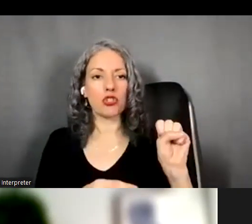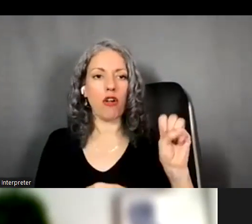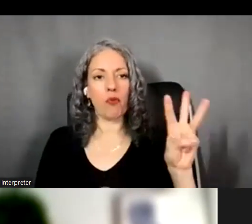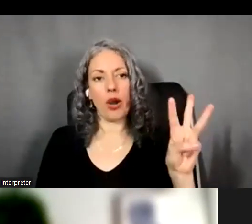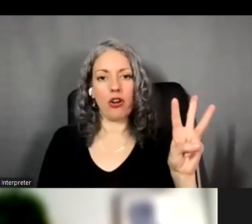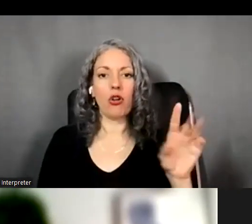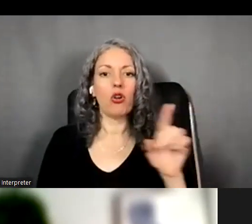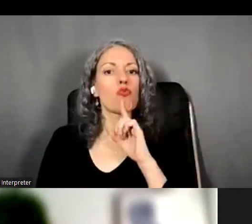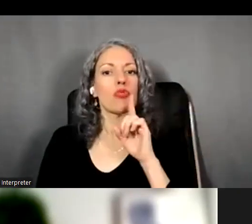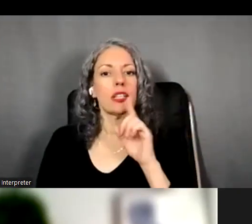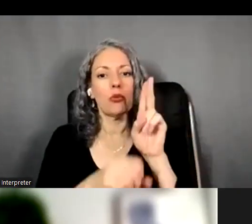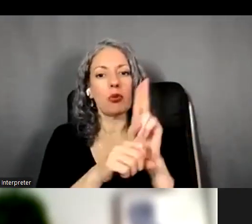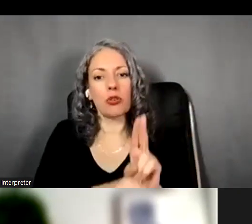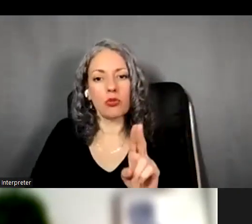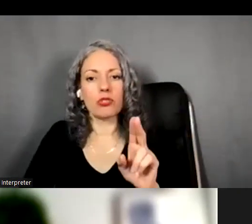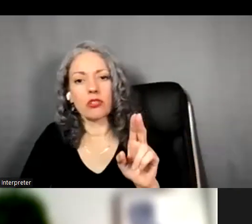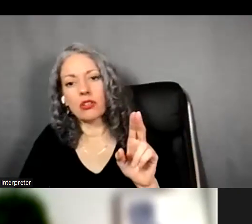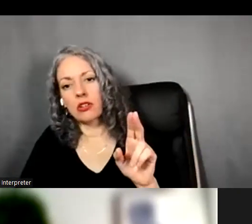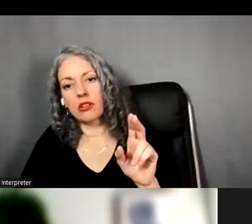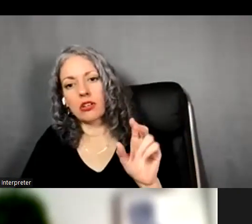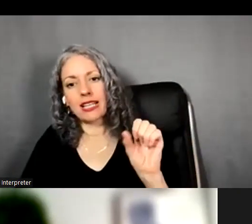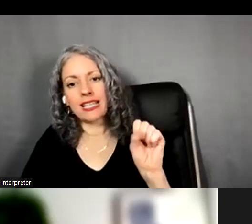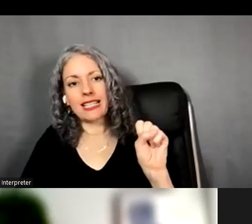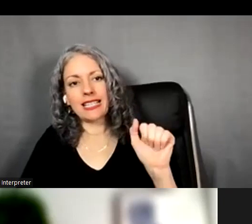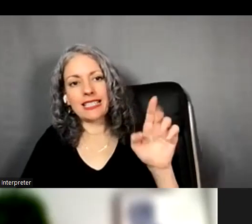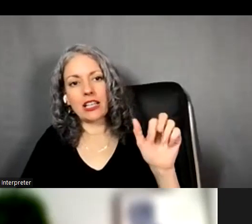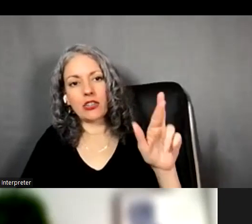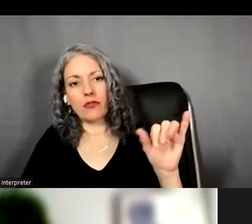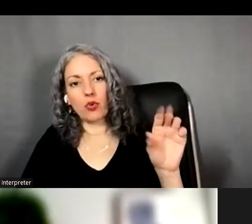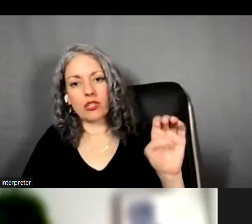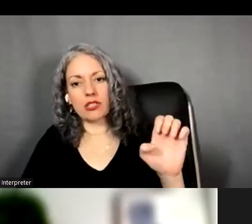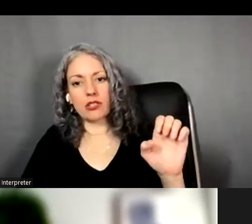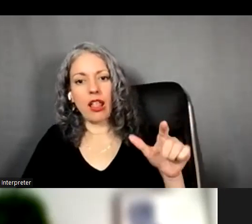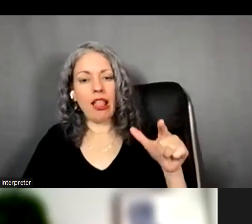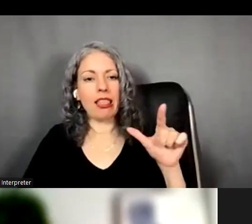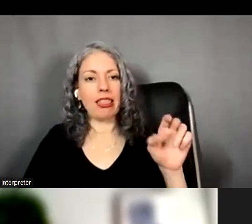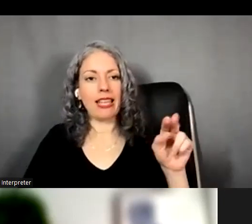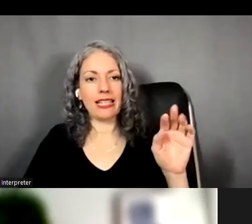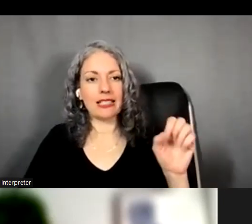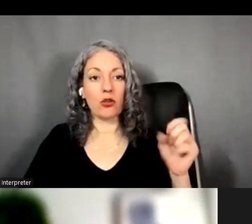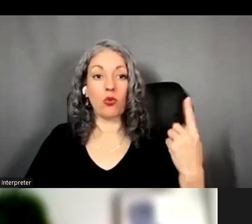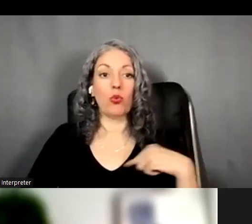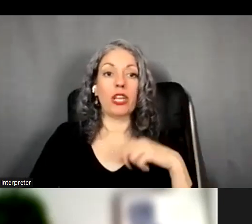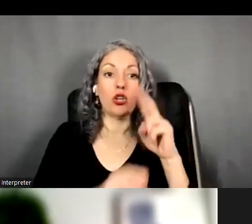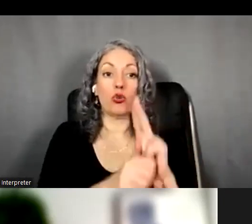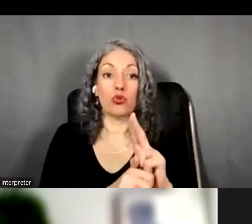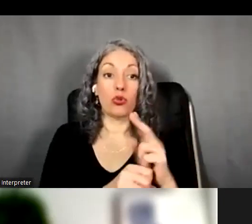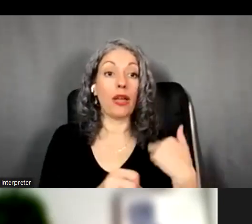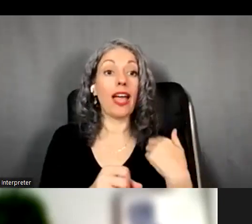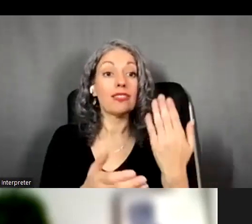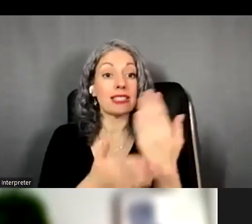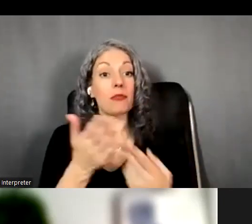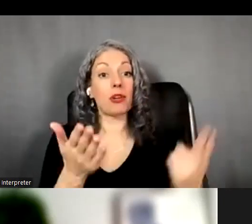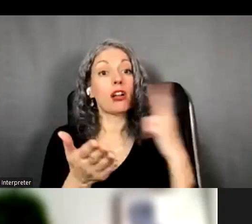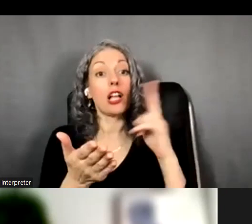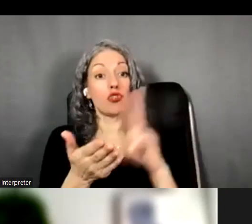we use Salesforce, we use the portals from the health plans, and we use lanes just because we have a few contracts with a few health plans, and so it's a